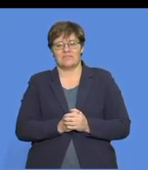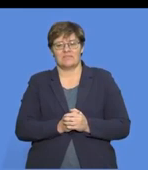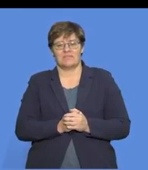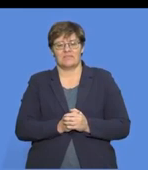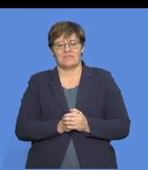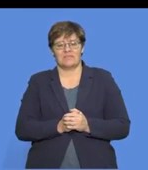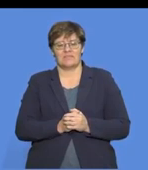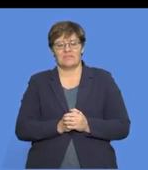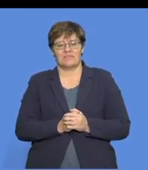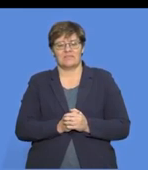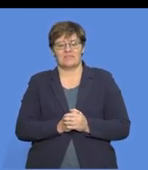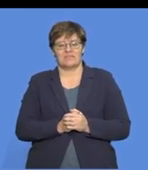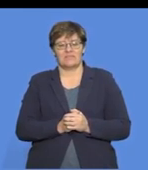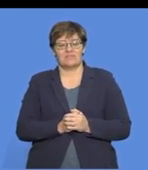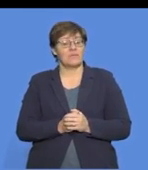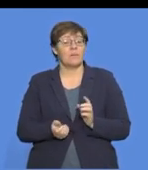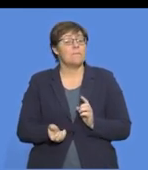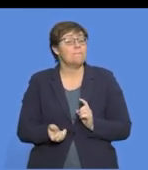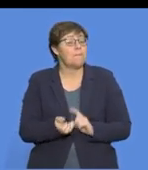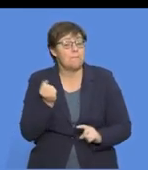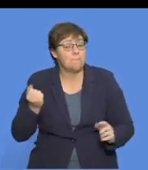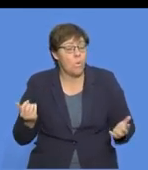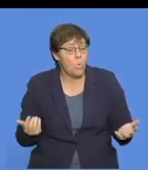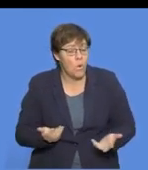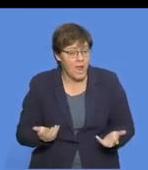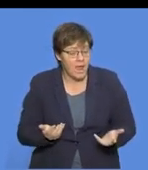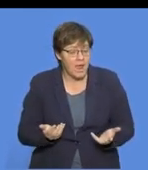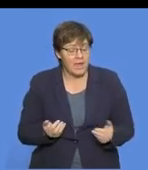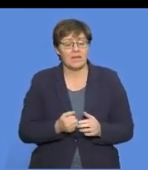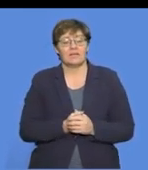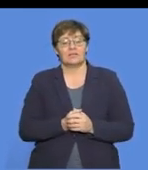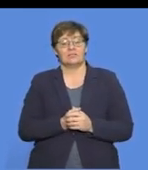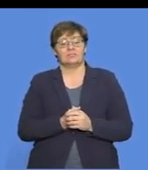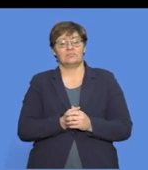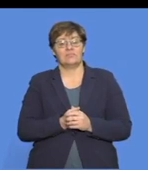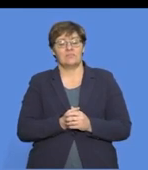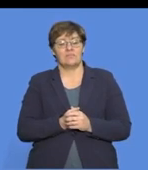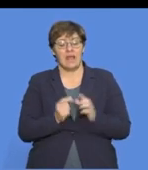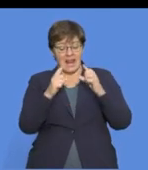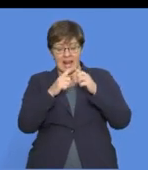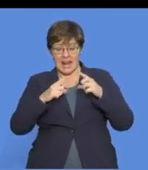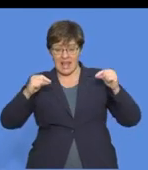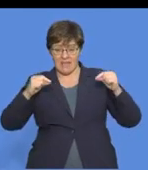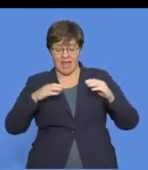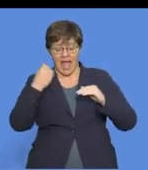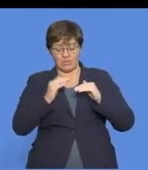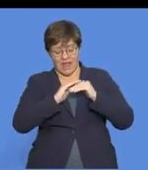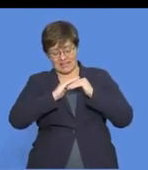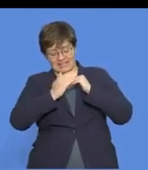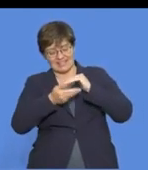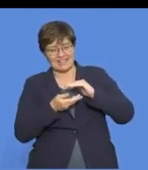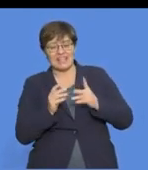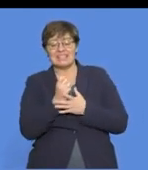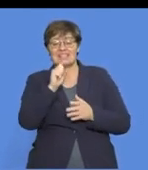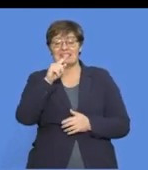These are found in the outer layer of the leaves and the stems, because that is